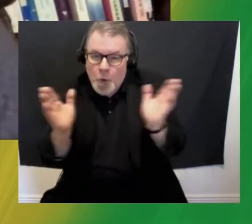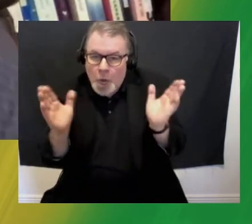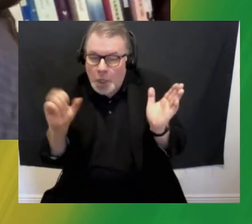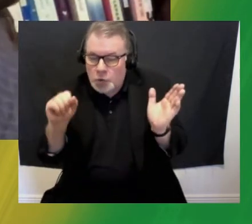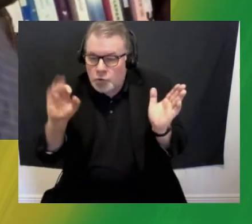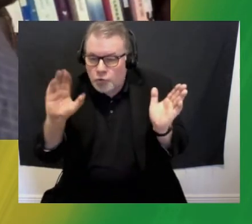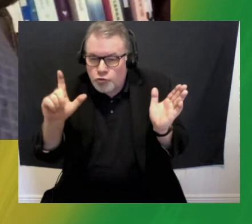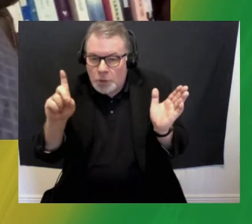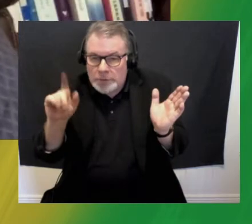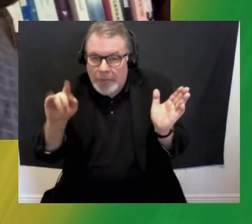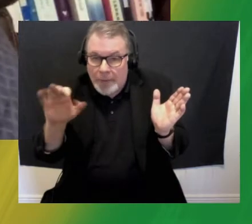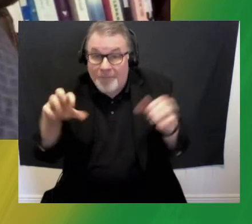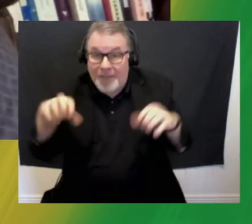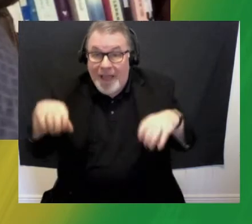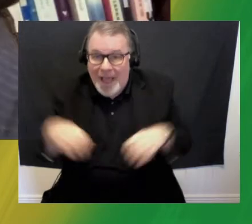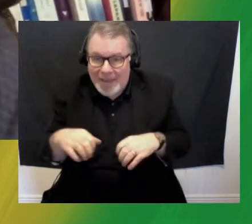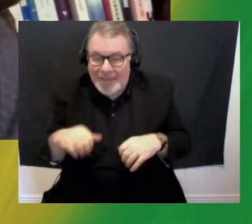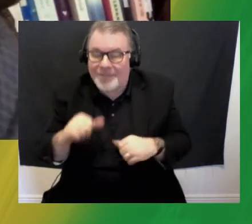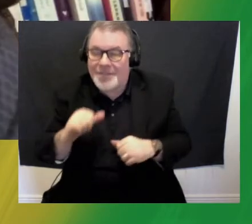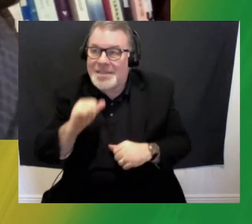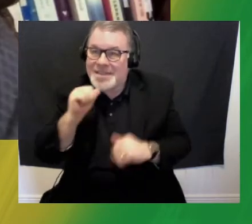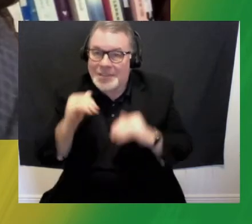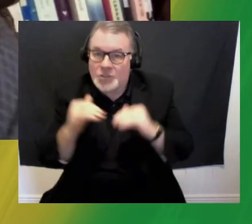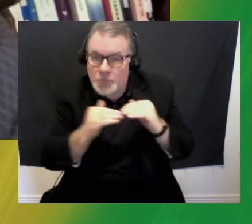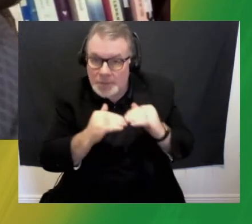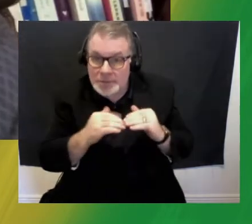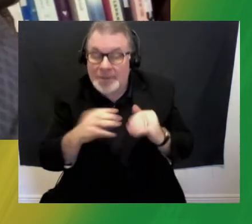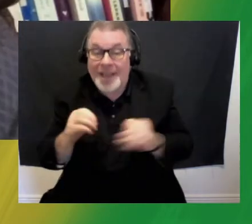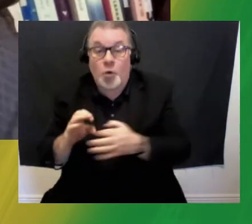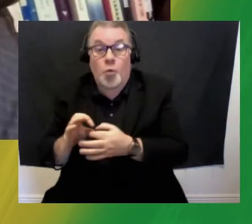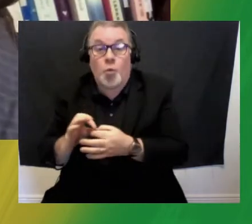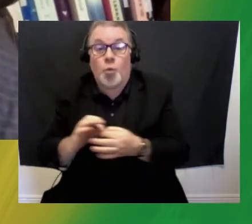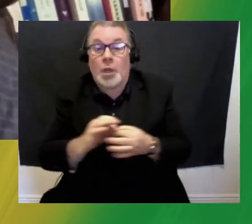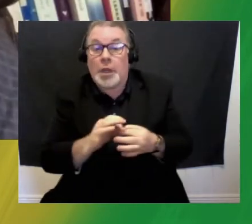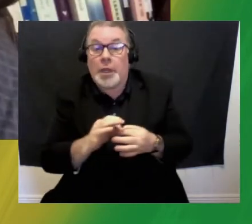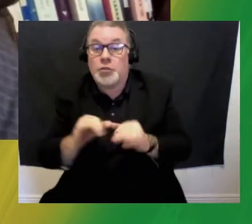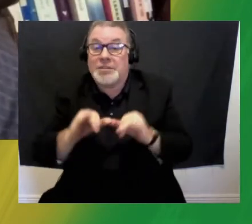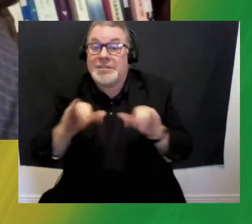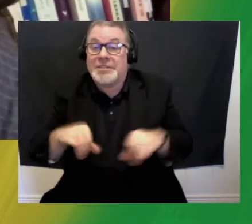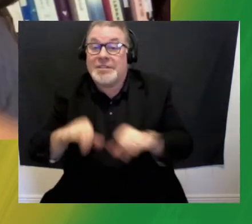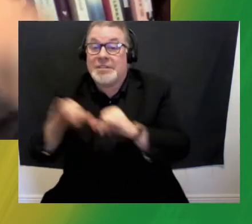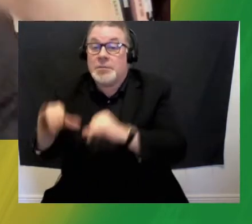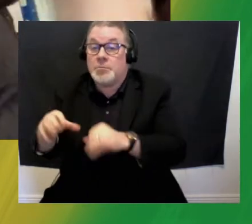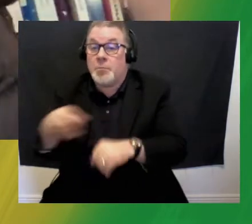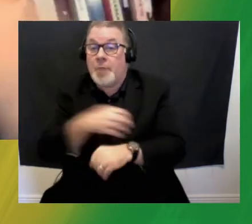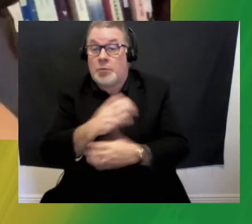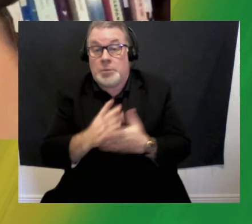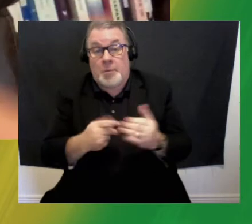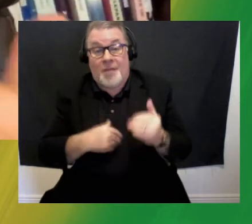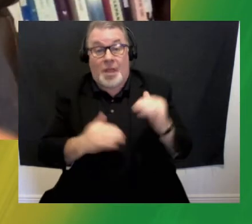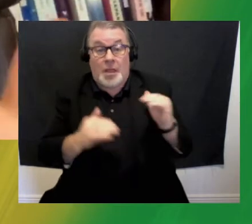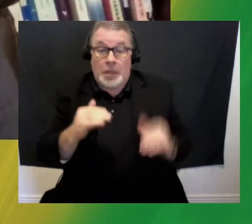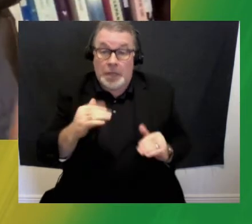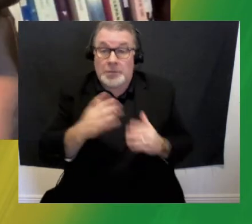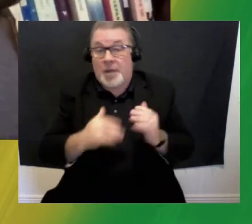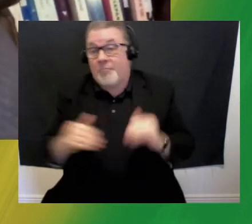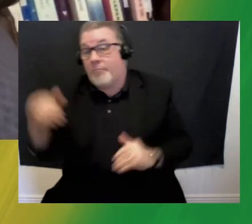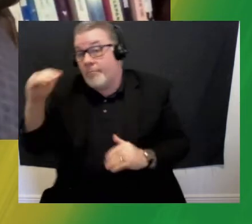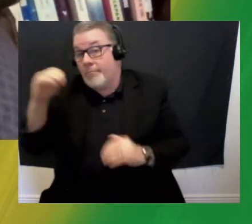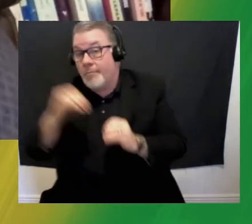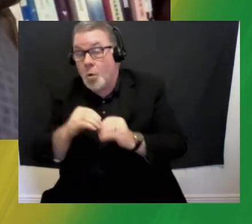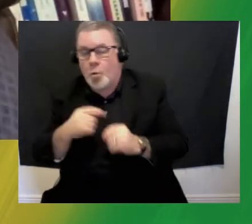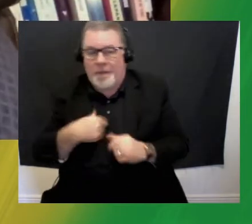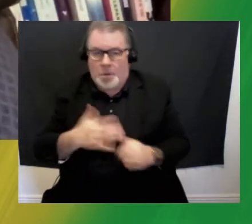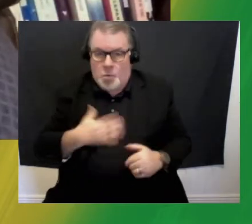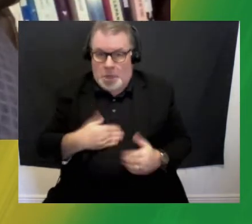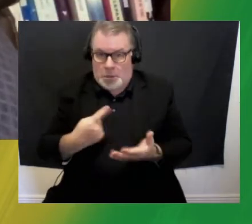dynamic of active injustice and relational systems of power. Some people have less, some people have more. We need to be willing to talk